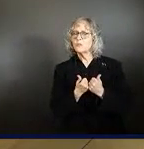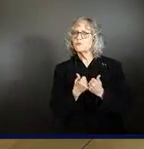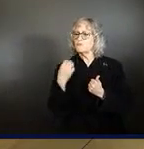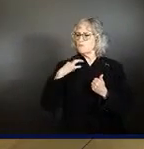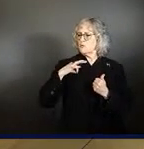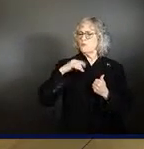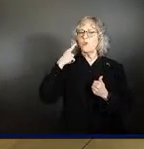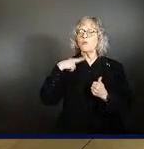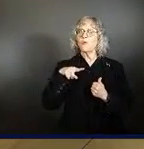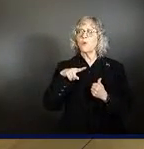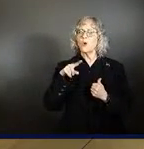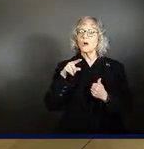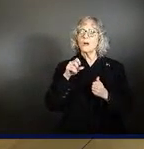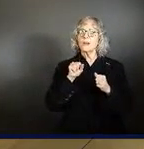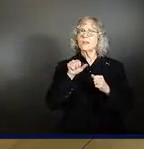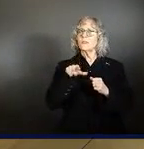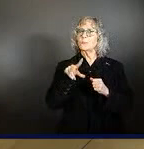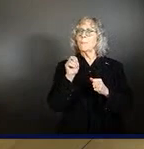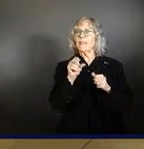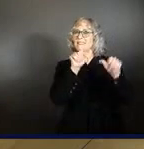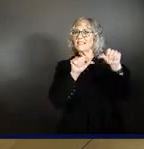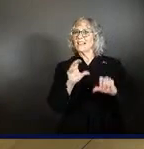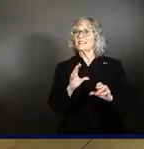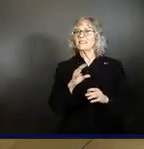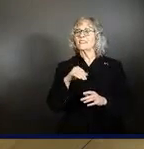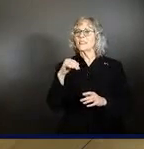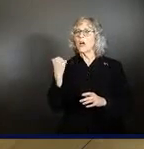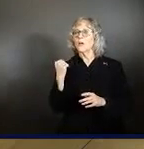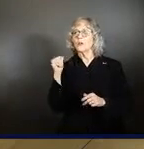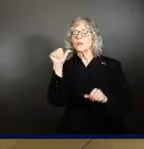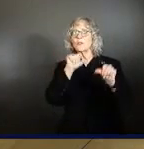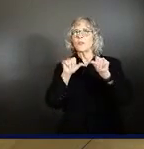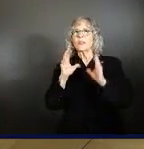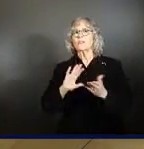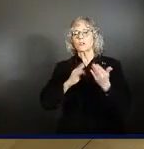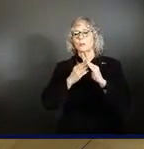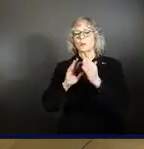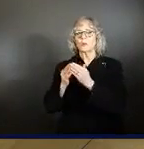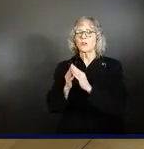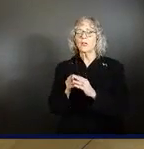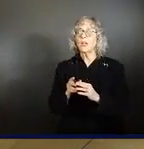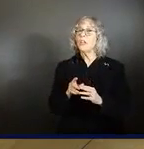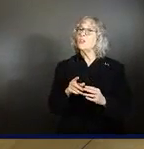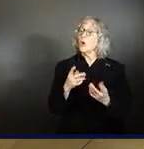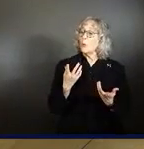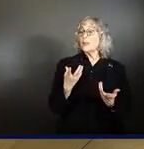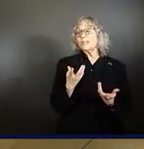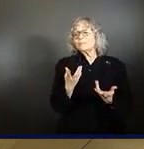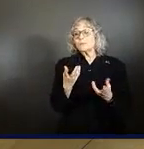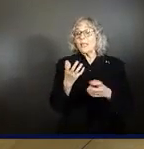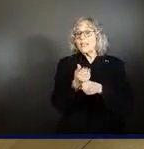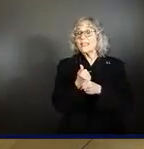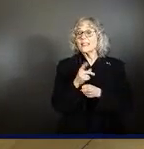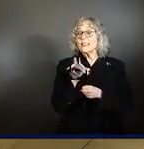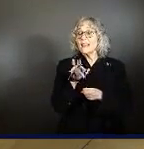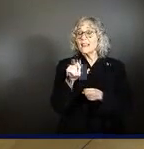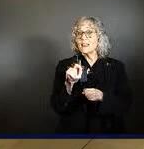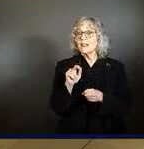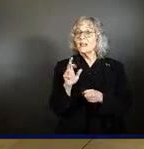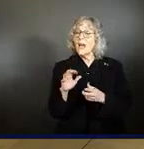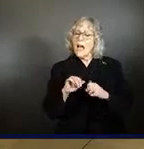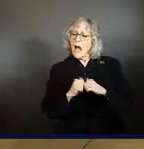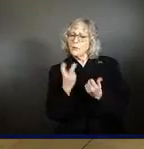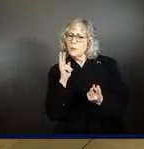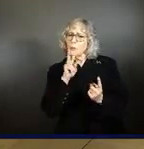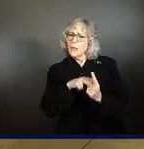scientific communities. So while we do get this data, I guess, could you talk a little bit about how it might be applied?